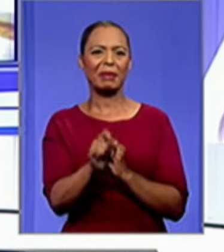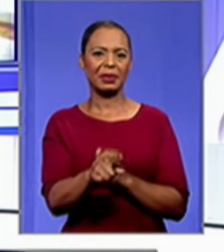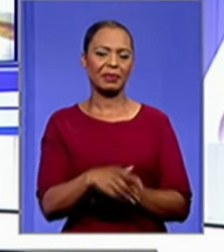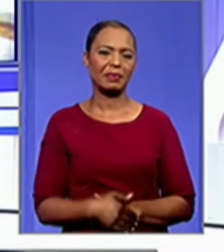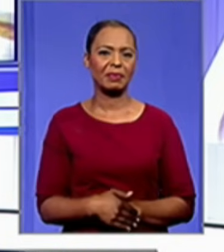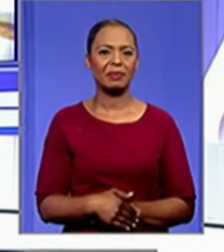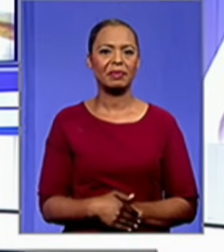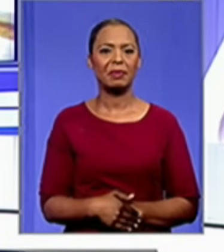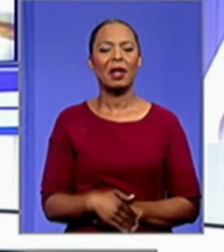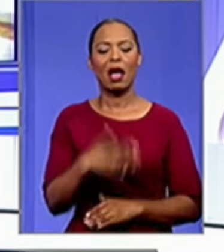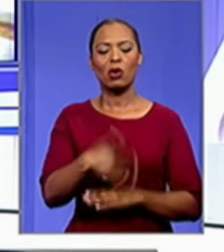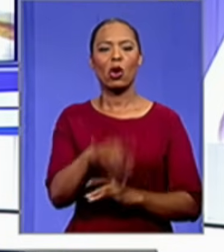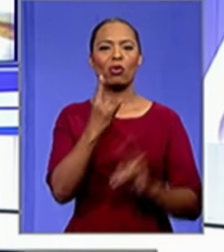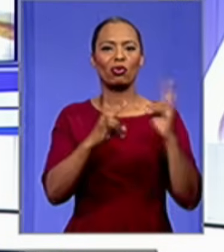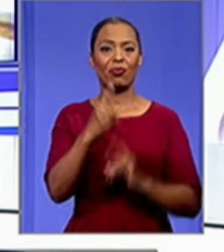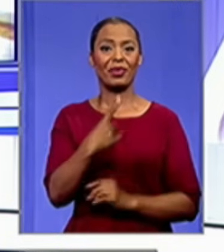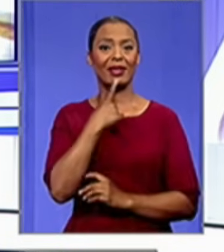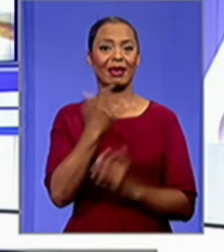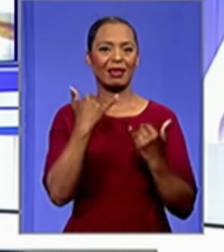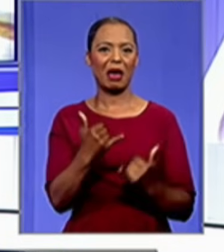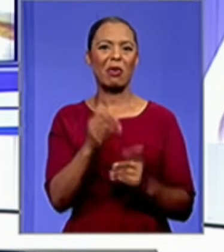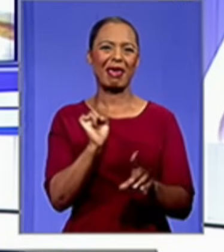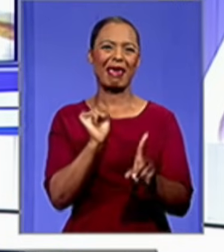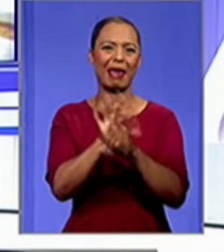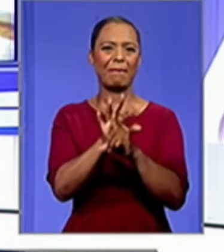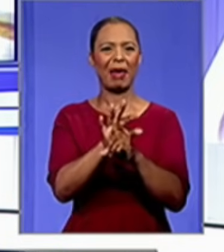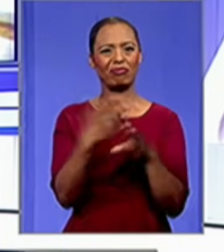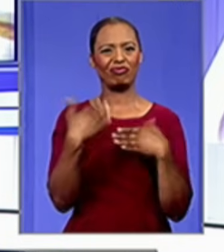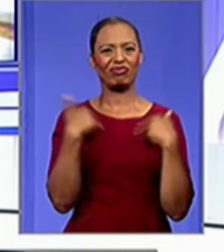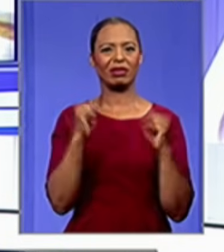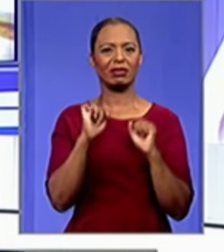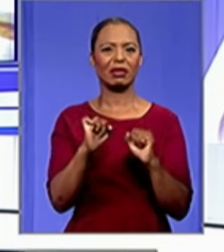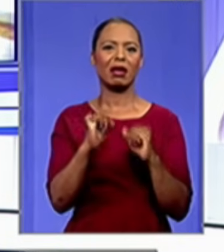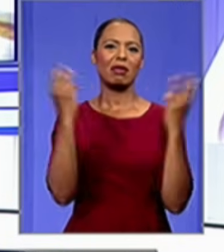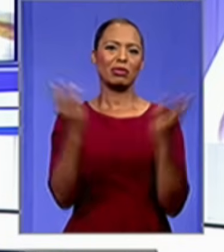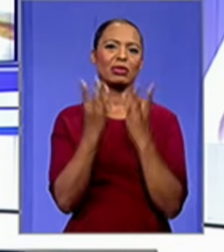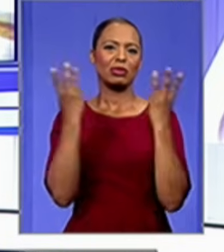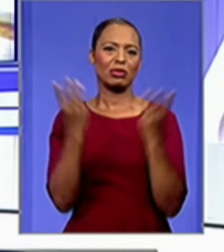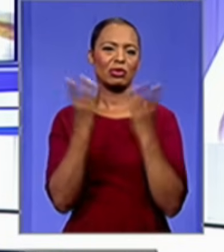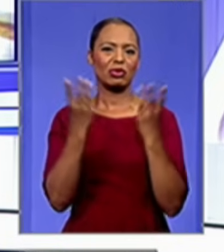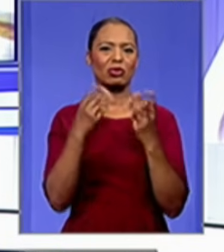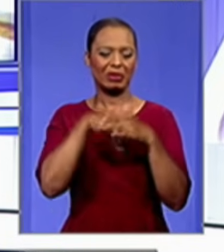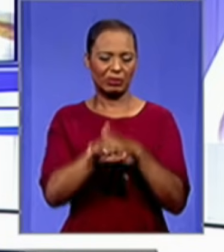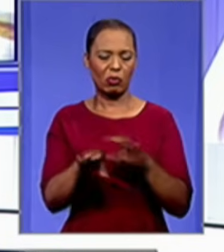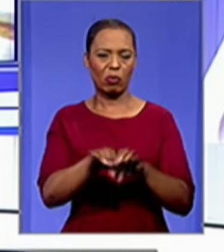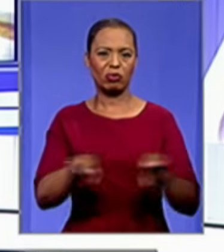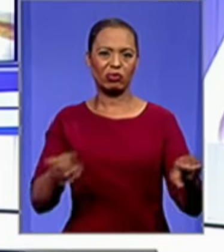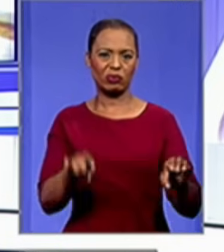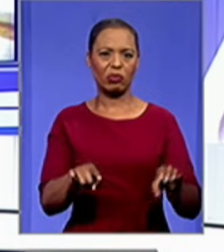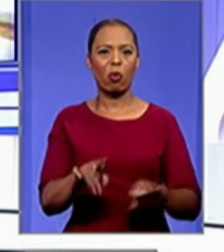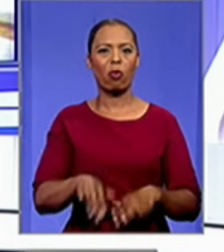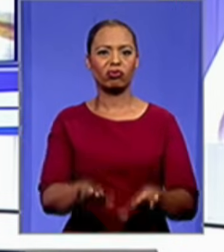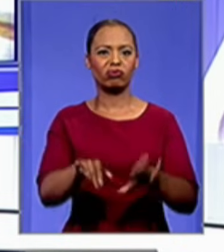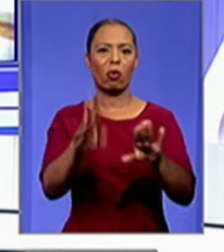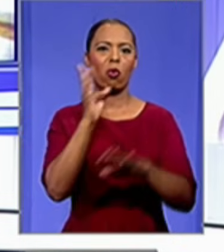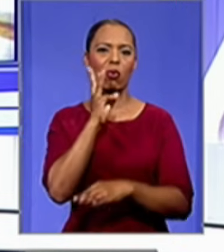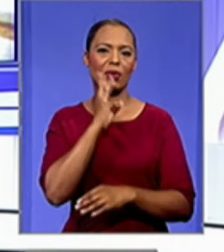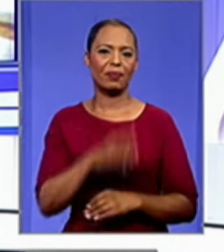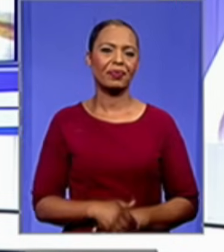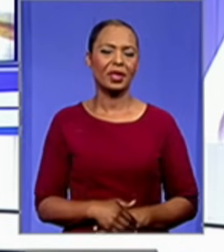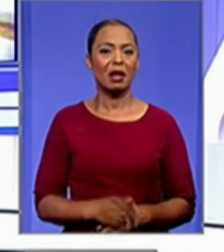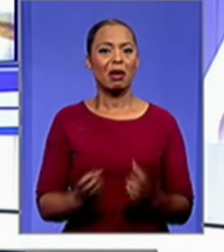ga toropo. Ba re se se na le ditlamorago tše šoro go kabo ya meetse a ka fase ga lefase leo. Peleng dipetse